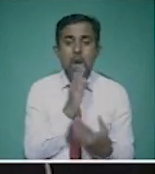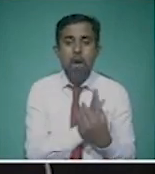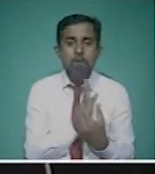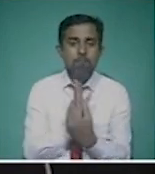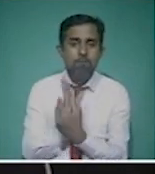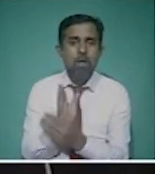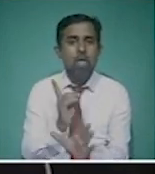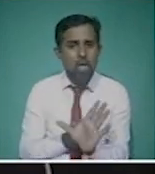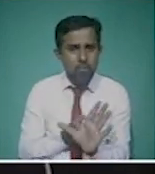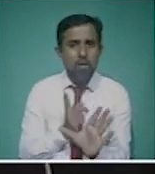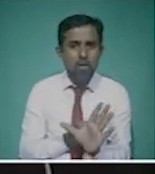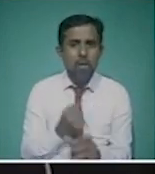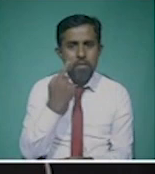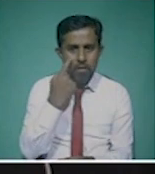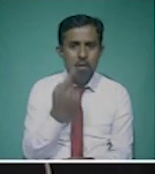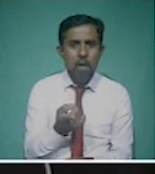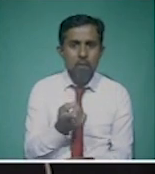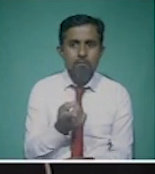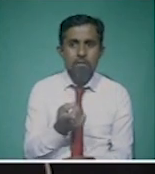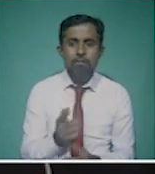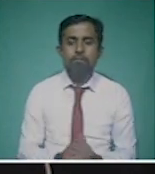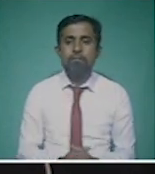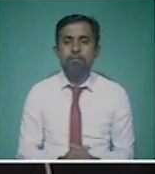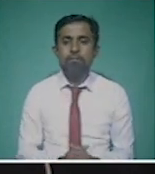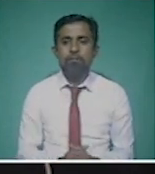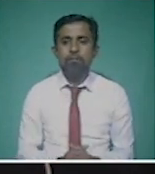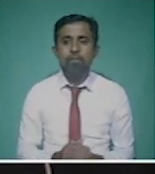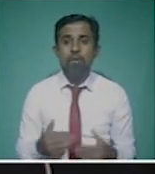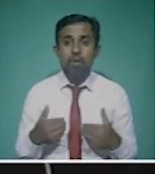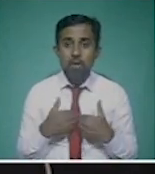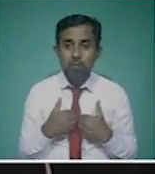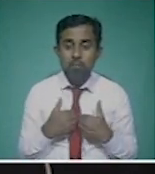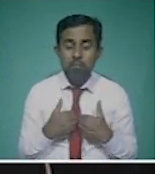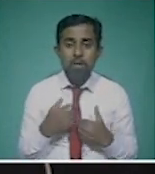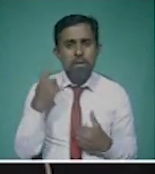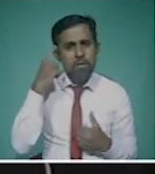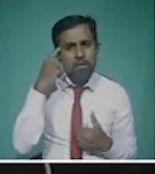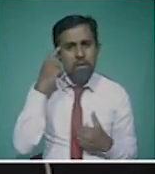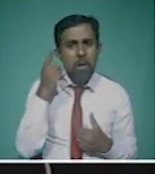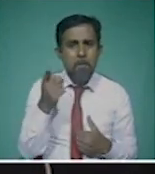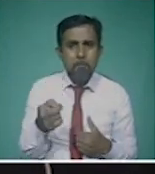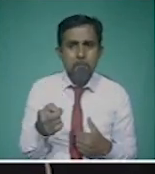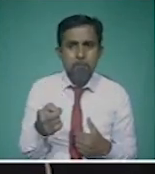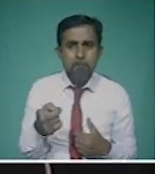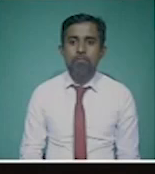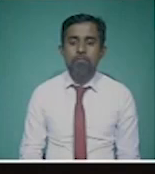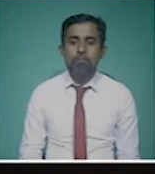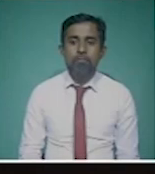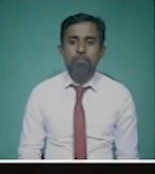be handled in a manner so that the laws delays could be